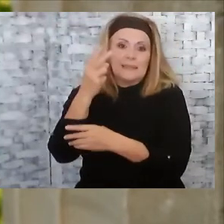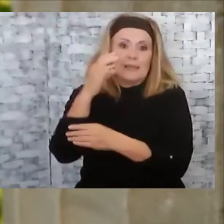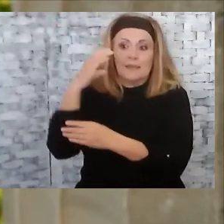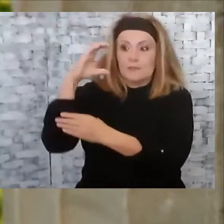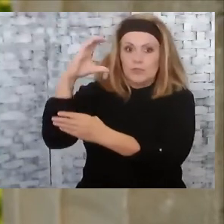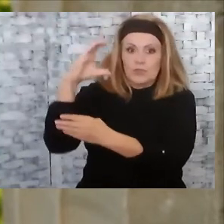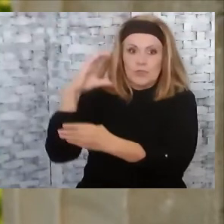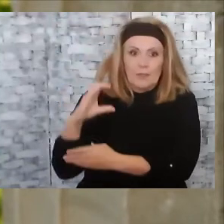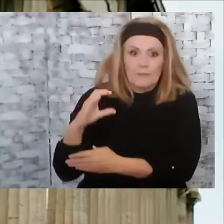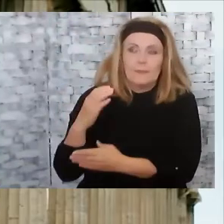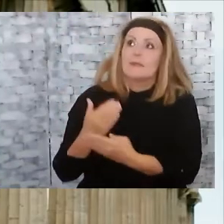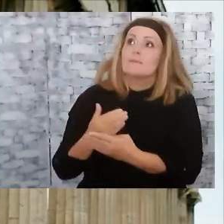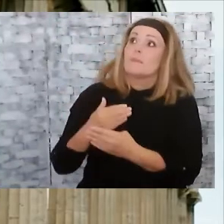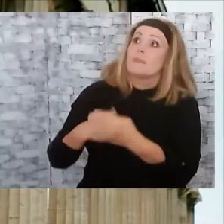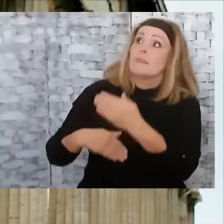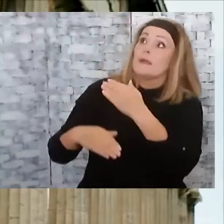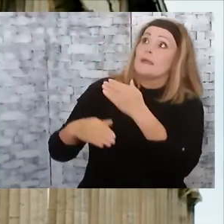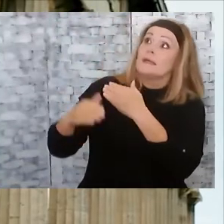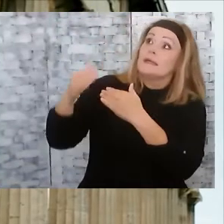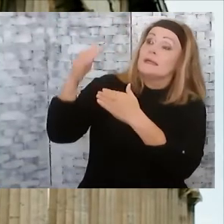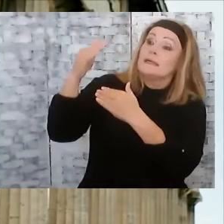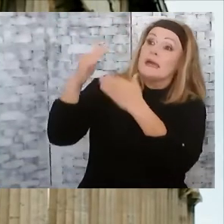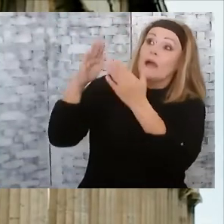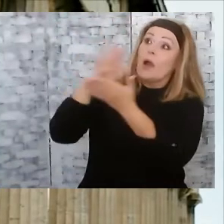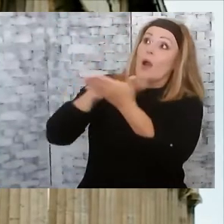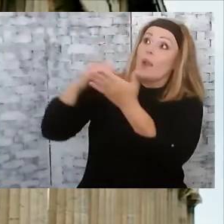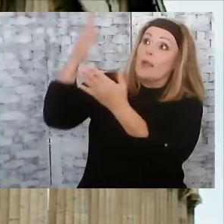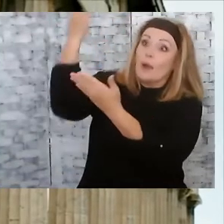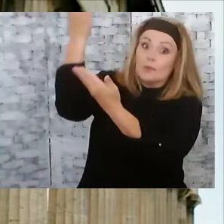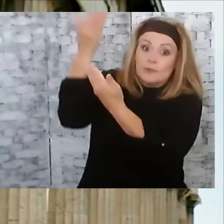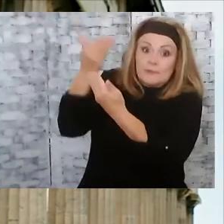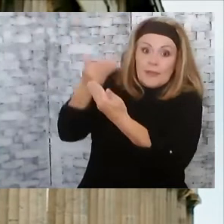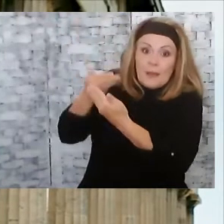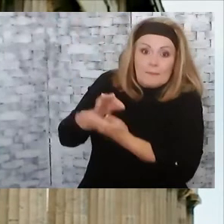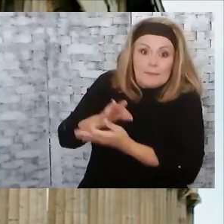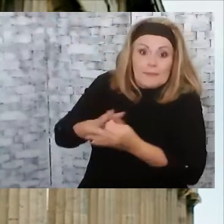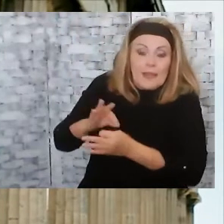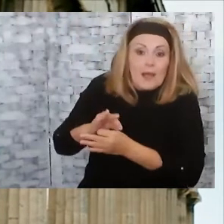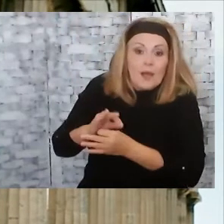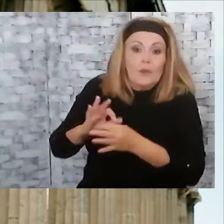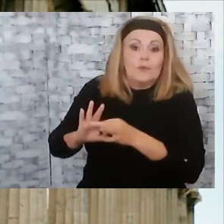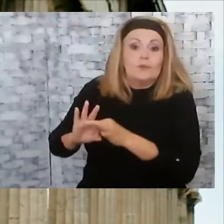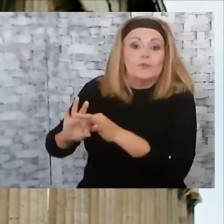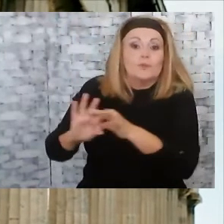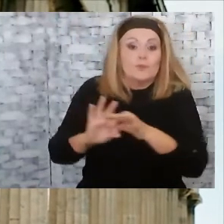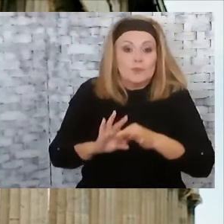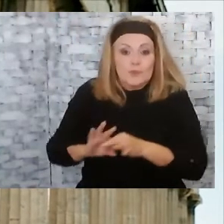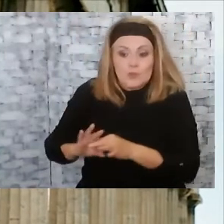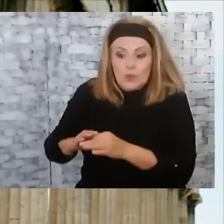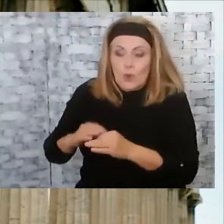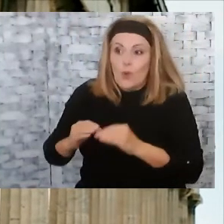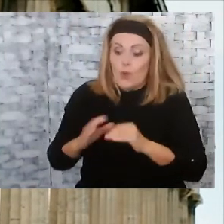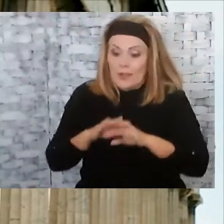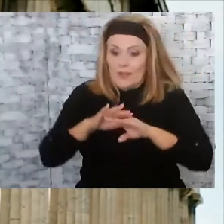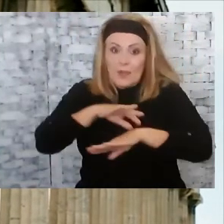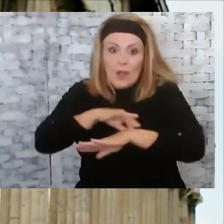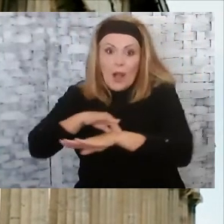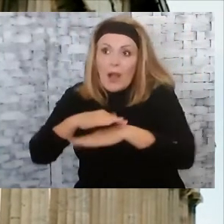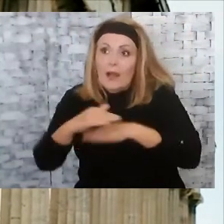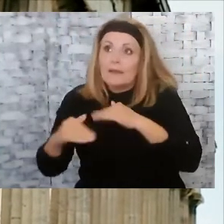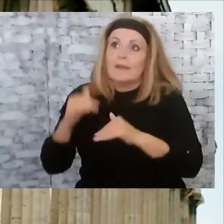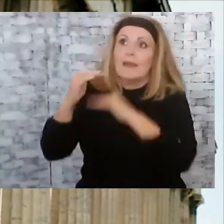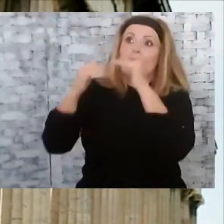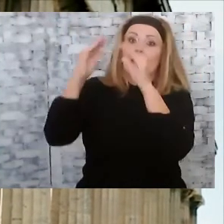from heaven to earth, again joining heaven and earth, so that with Jesus and the Spirit, the two spheres of God's good